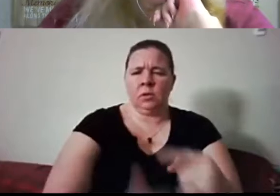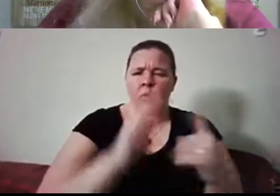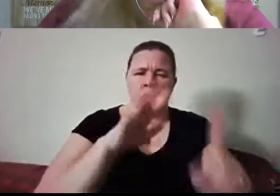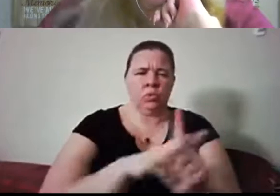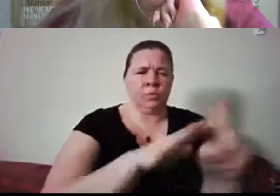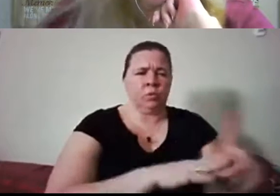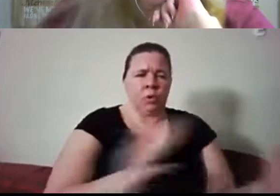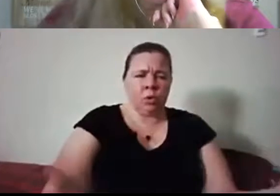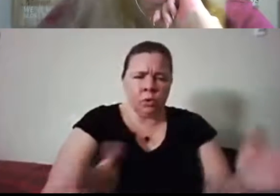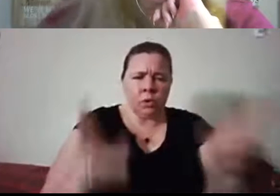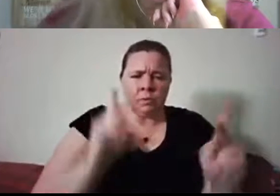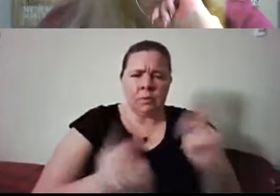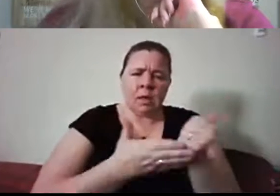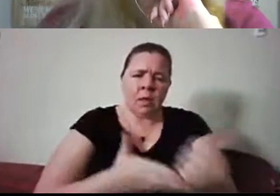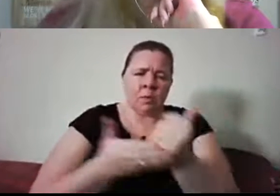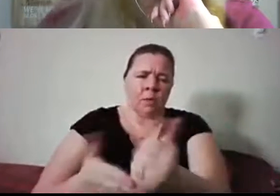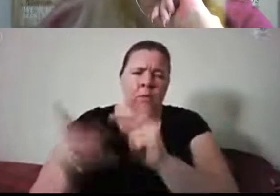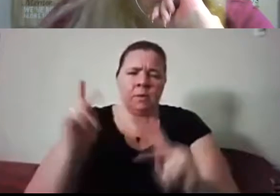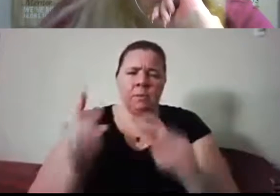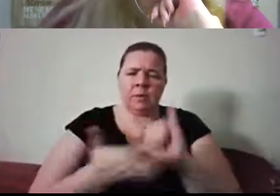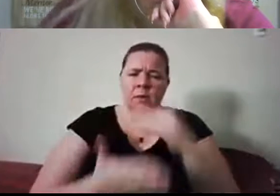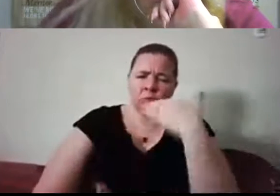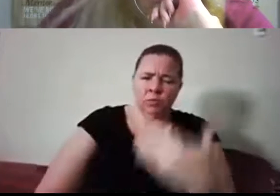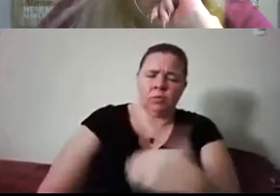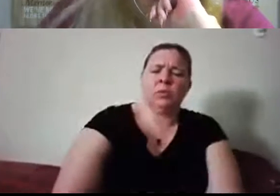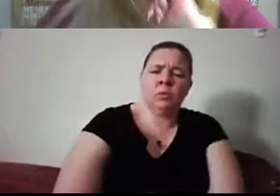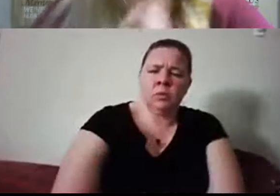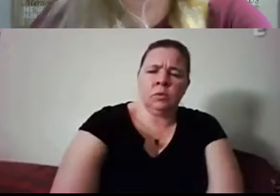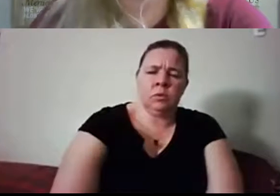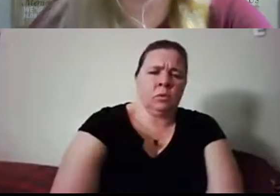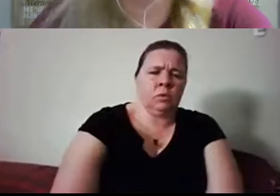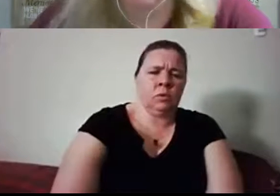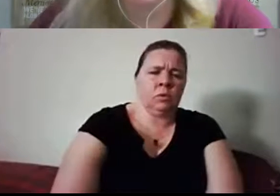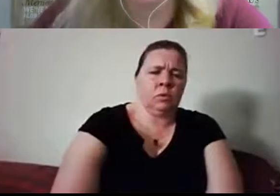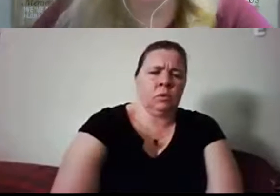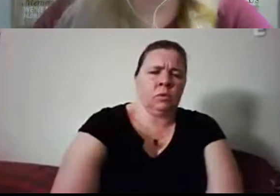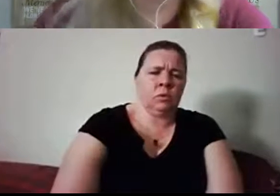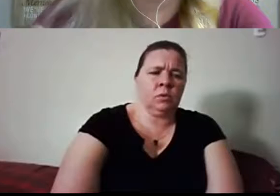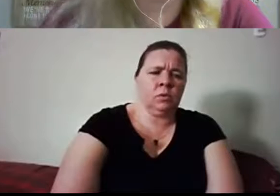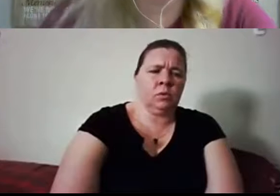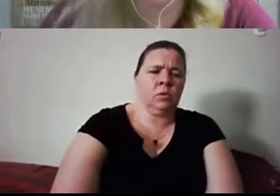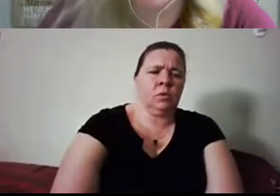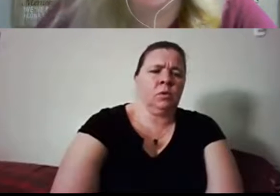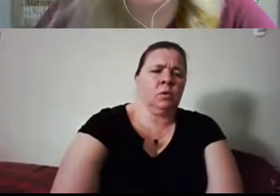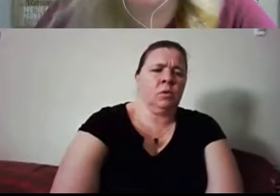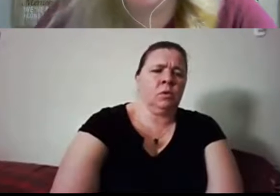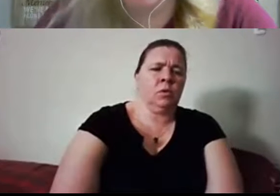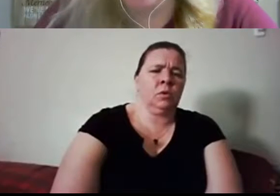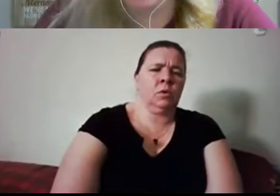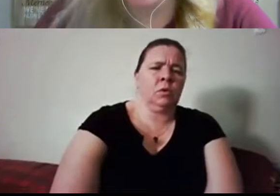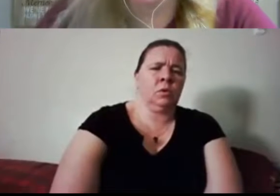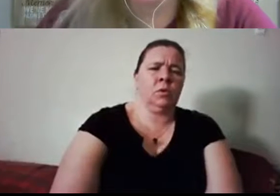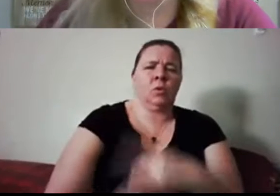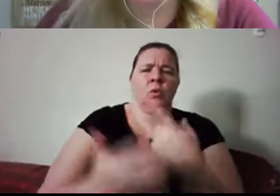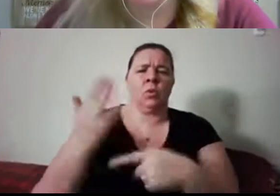everywhere, encouraging people, helping people. That's good. That's really what Onpassive is about. So we just wanted them to hear your voice, see that your